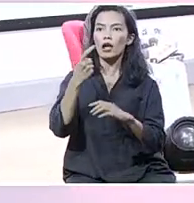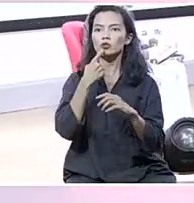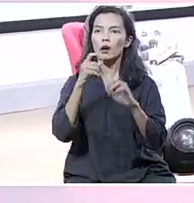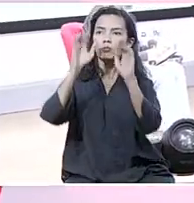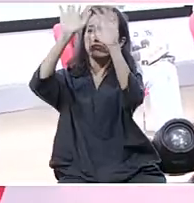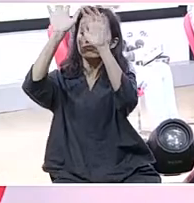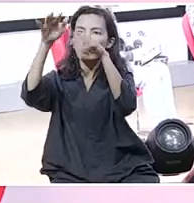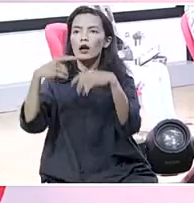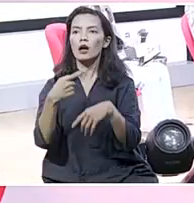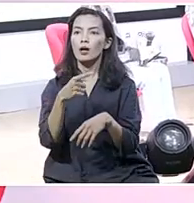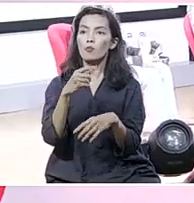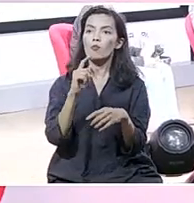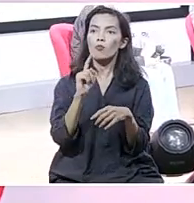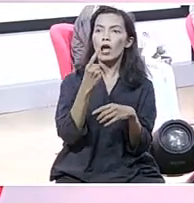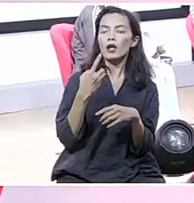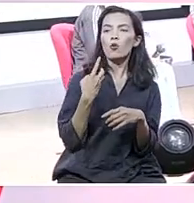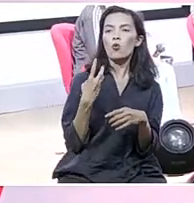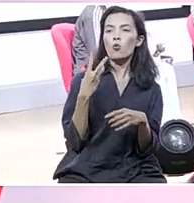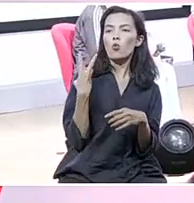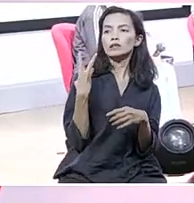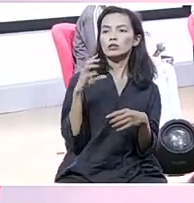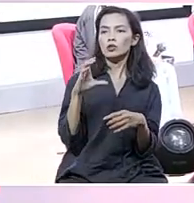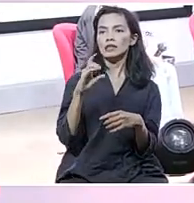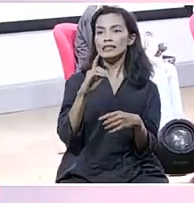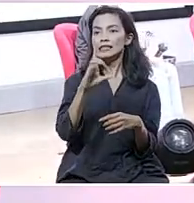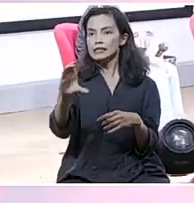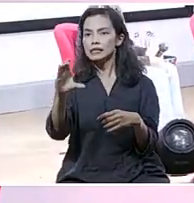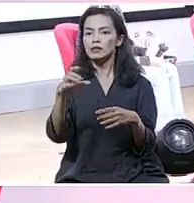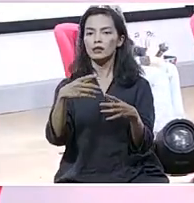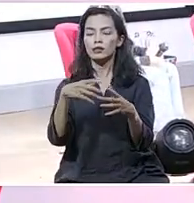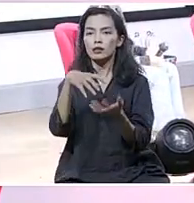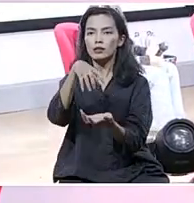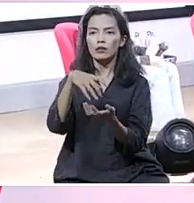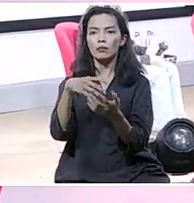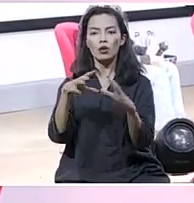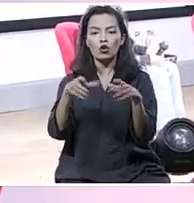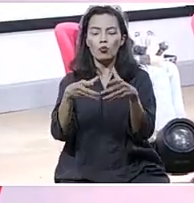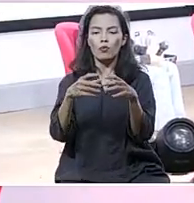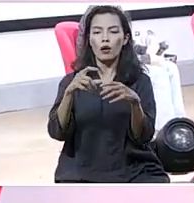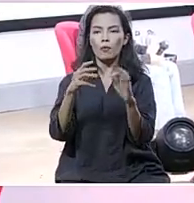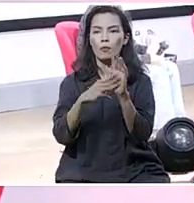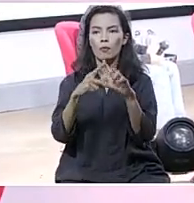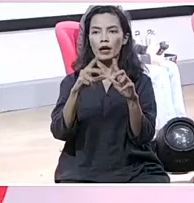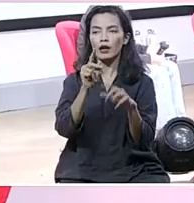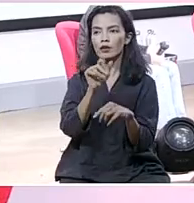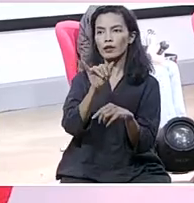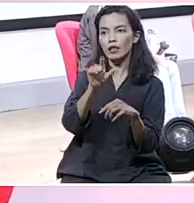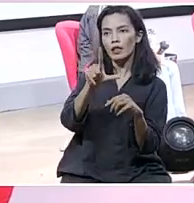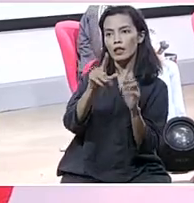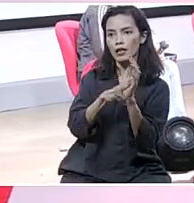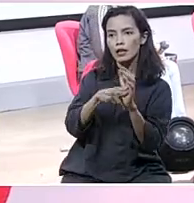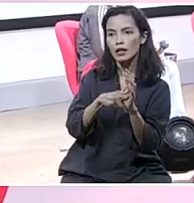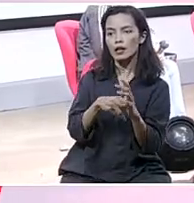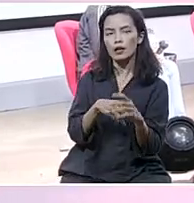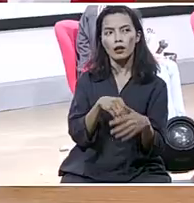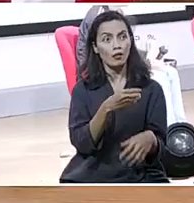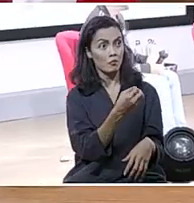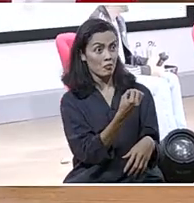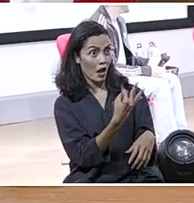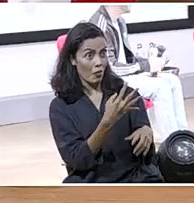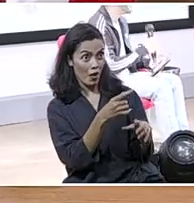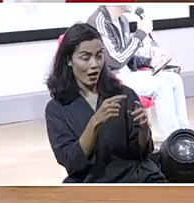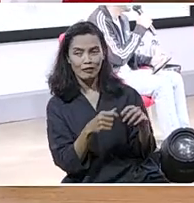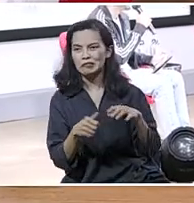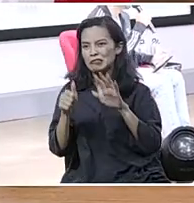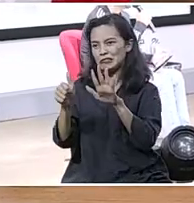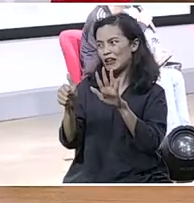Mystics. That's in D.C. It's a local team close to Maryland. So I played there for... What pick? Oh, I was the sixth pick